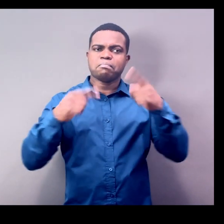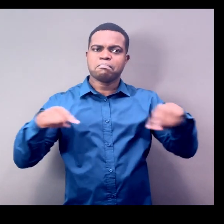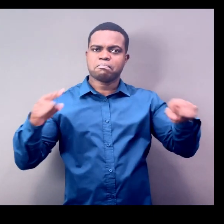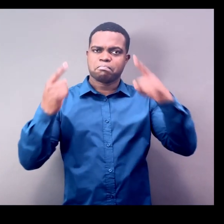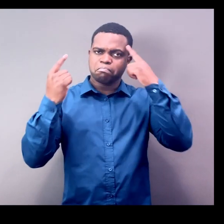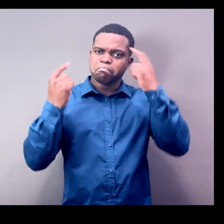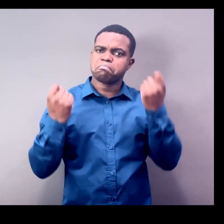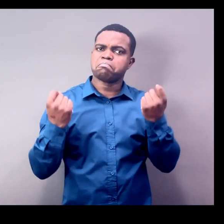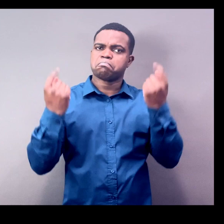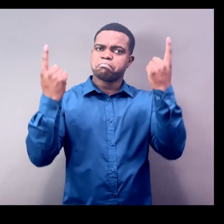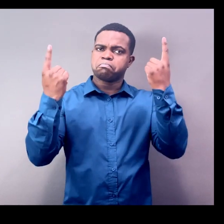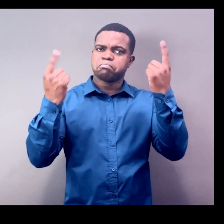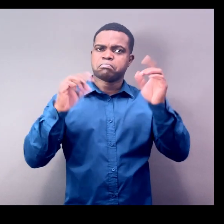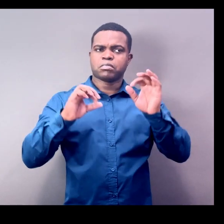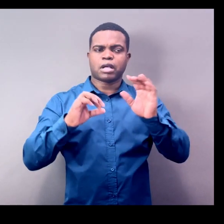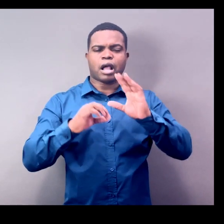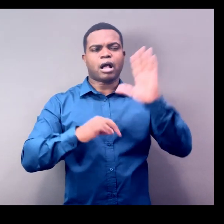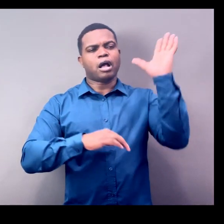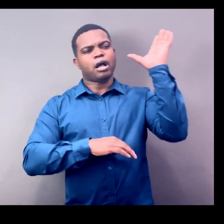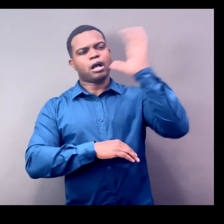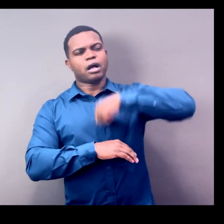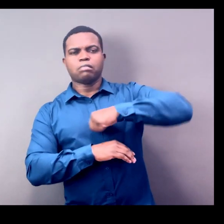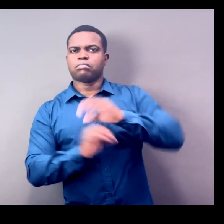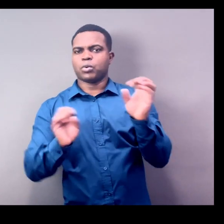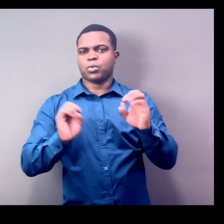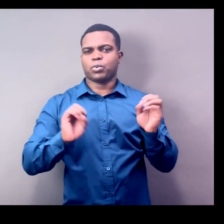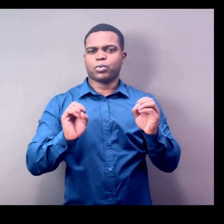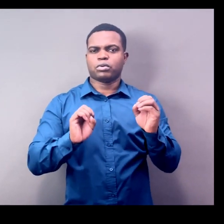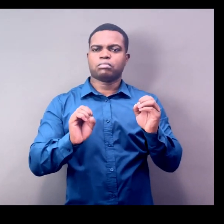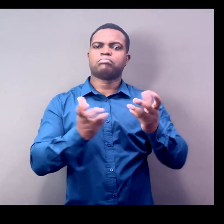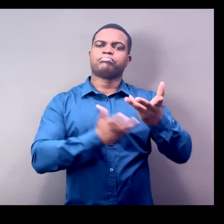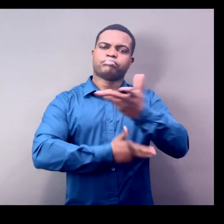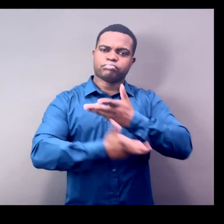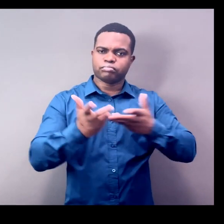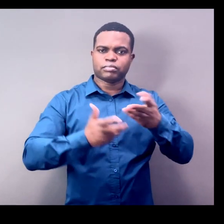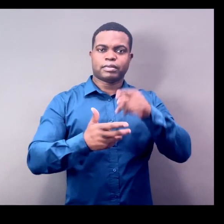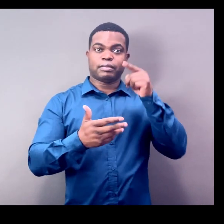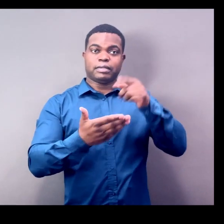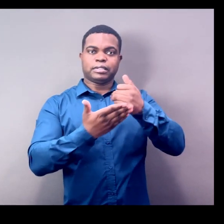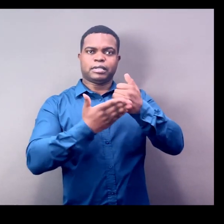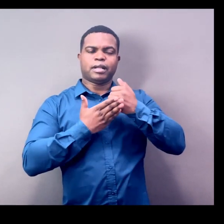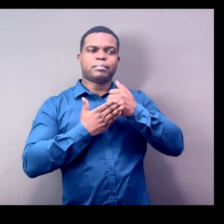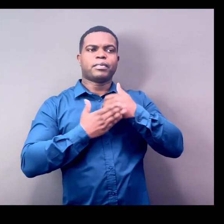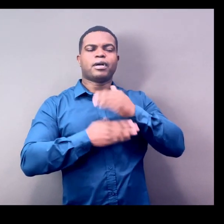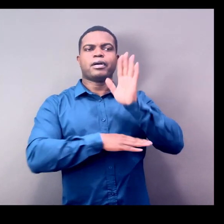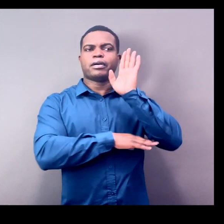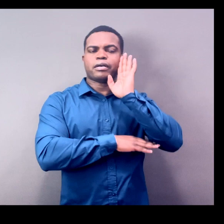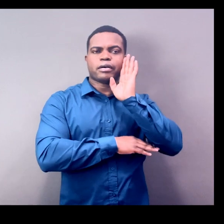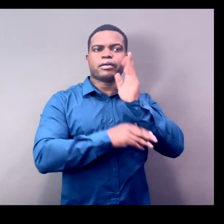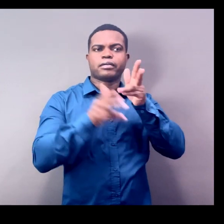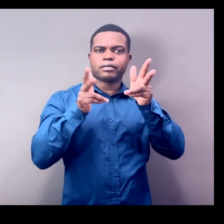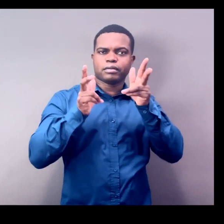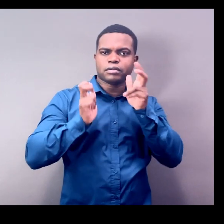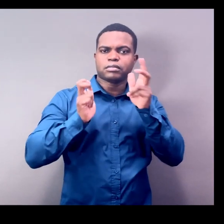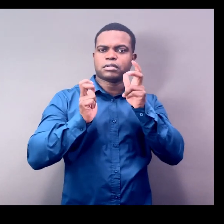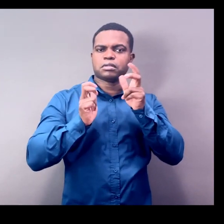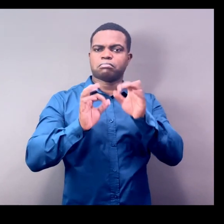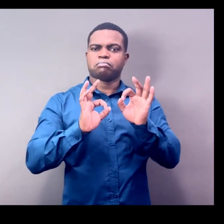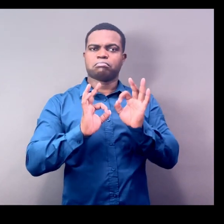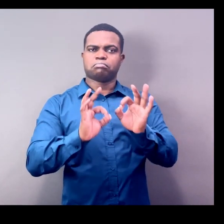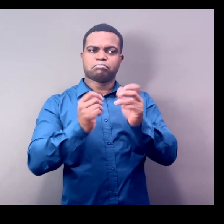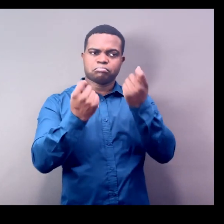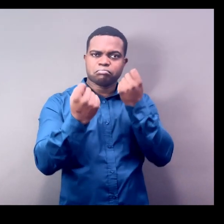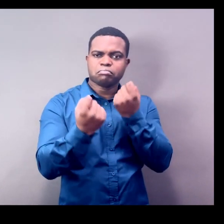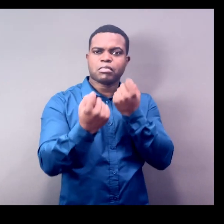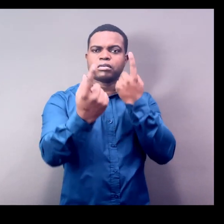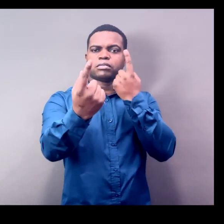and assumptions, you need to overcome that by really, really listening to people, understanding them,